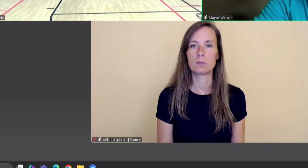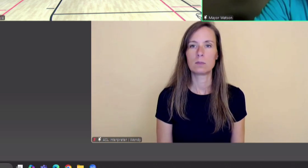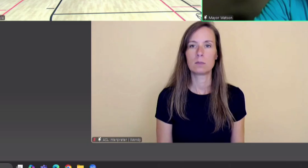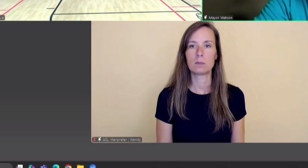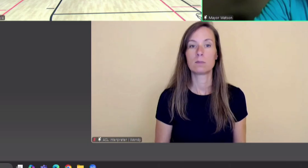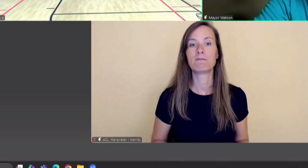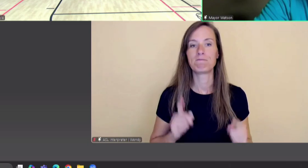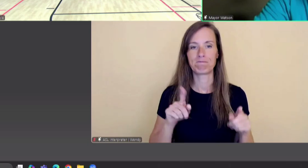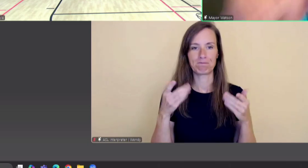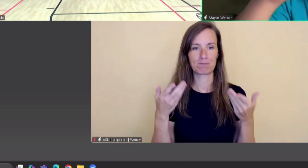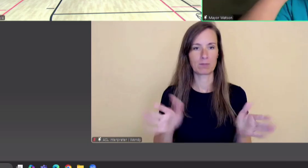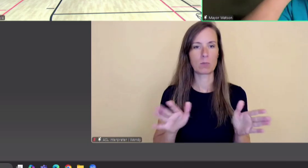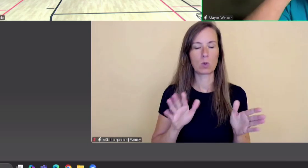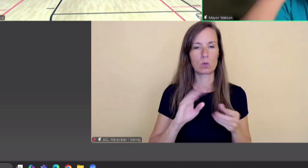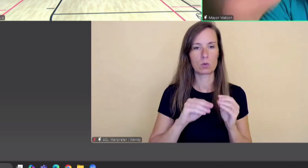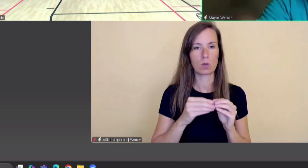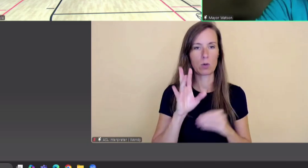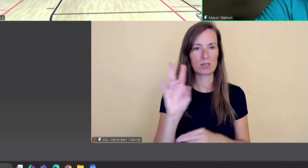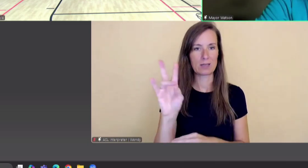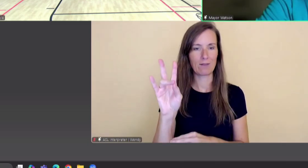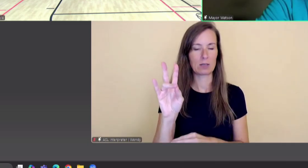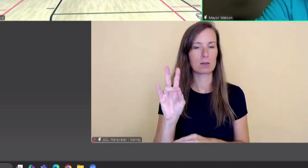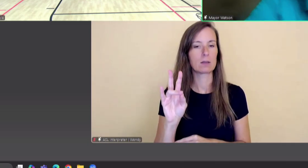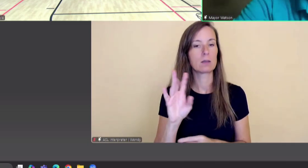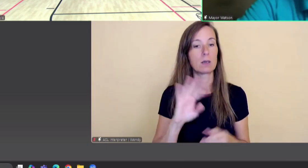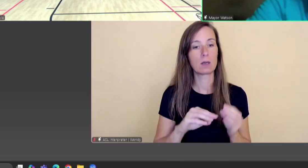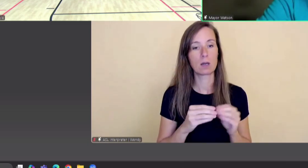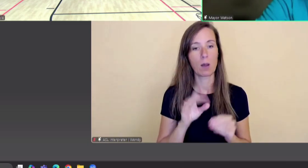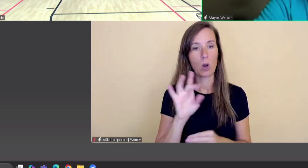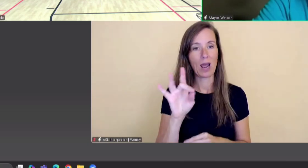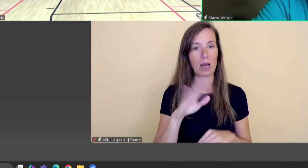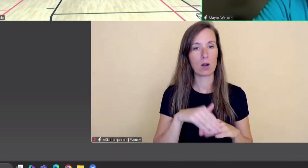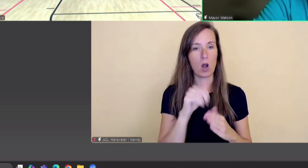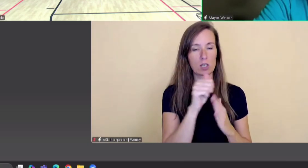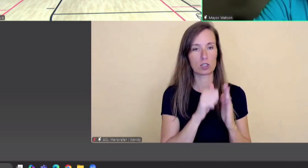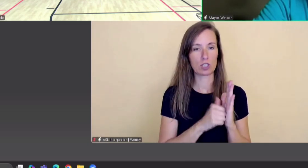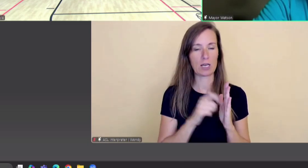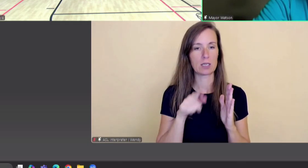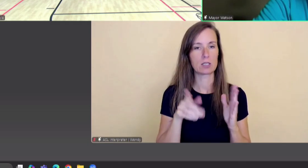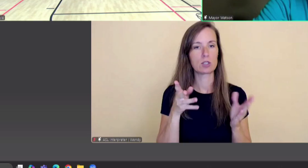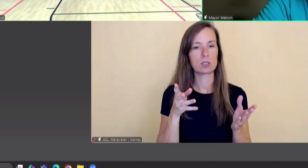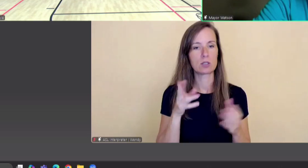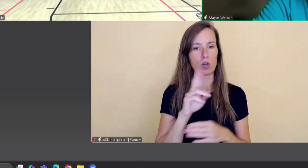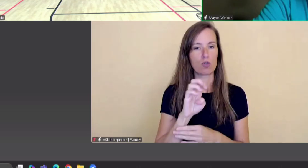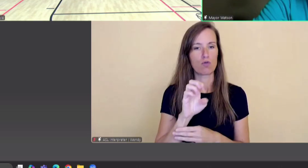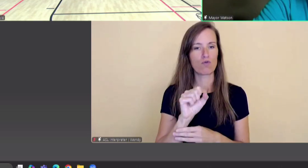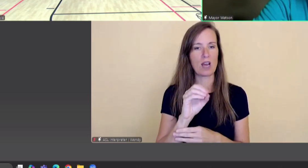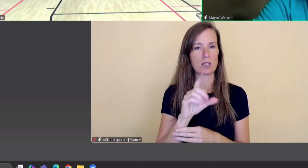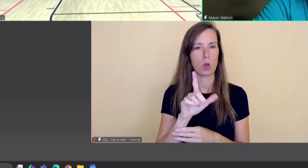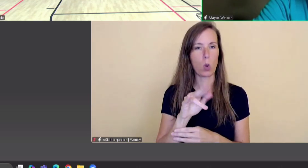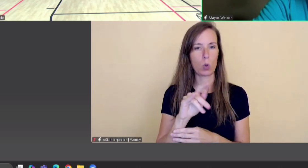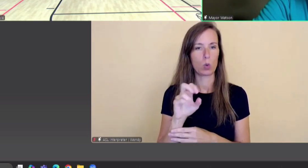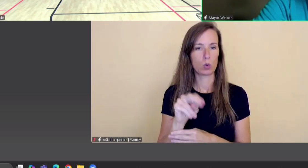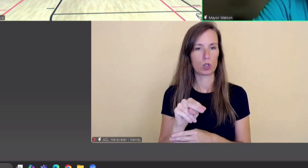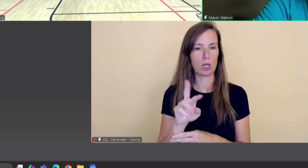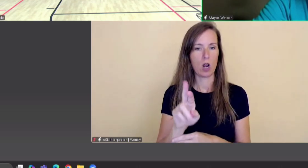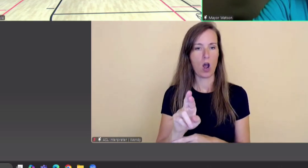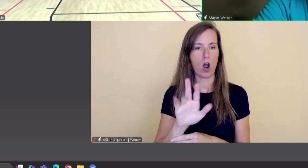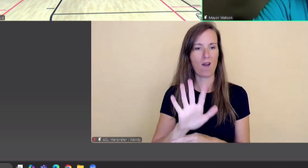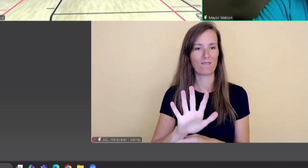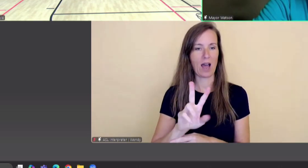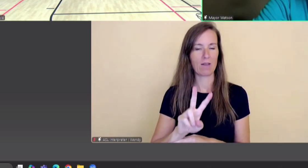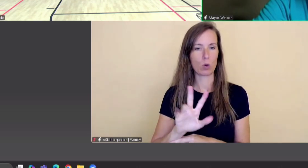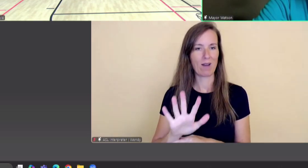That concludes item 7. Item 8 on the agenda is resolution R525, the appointment